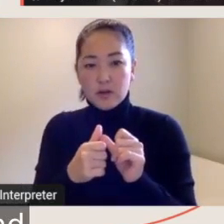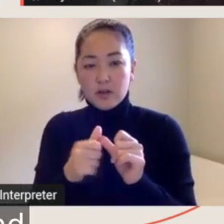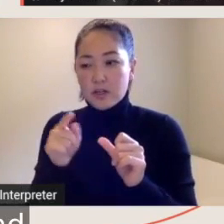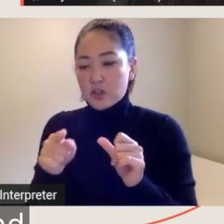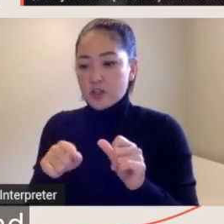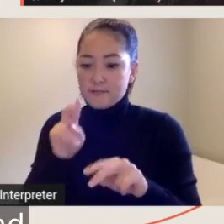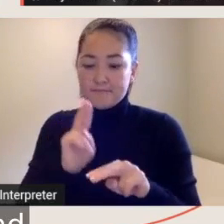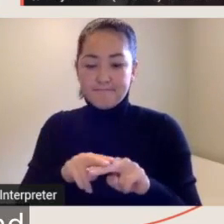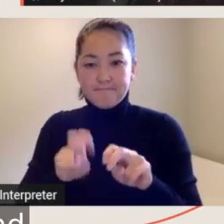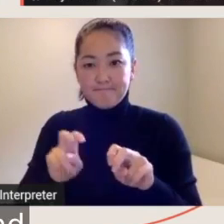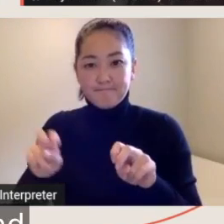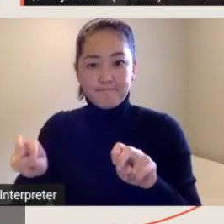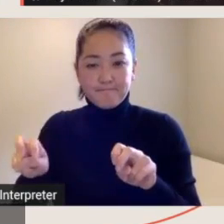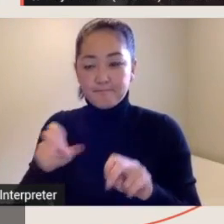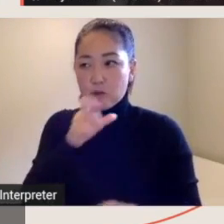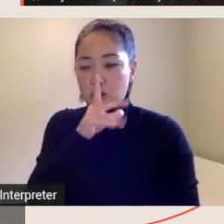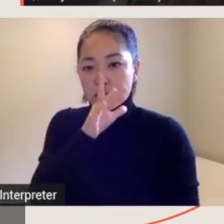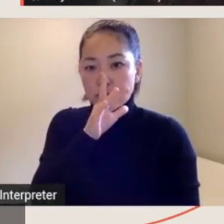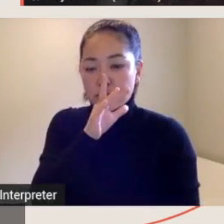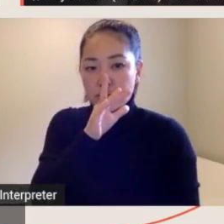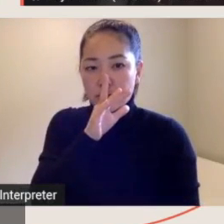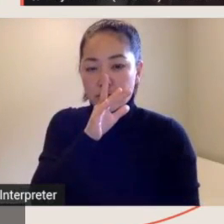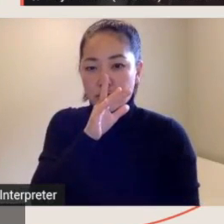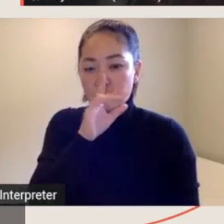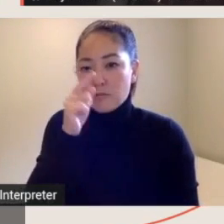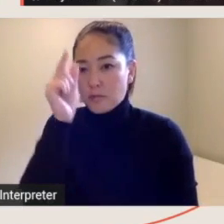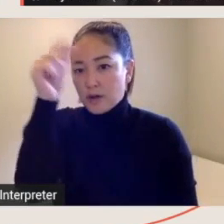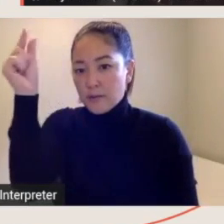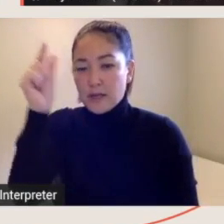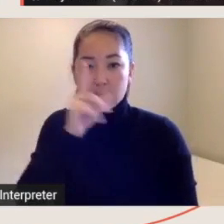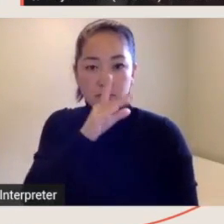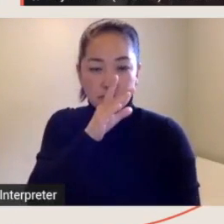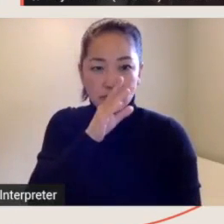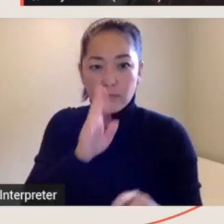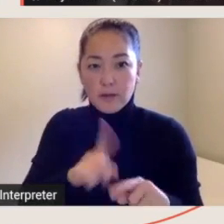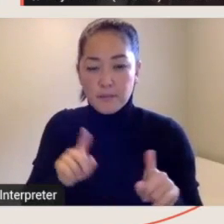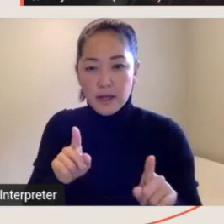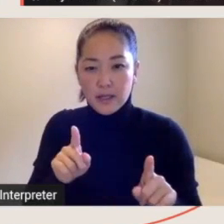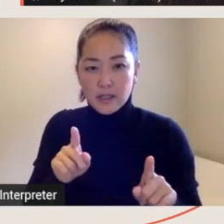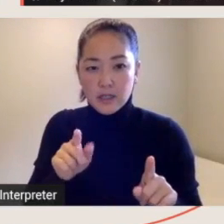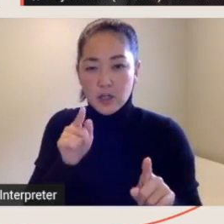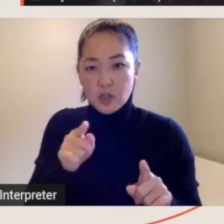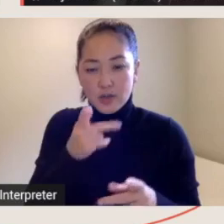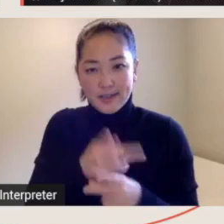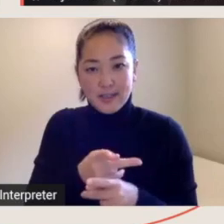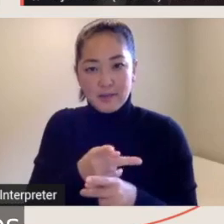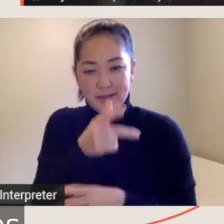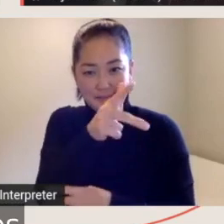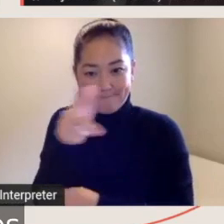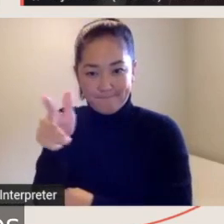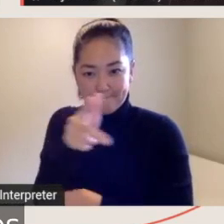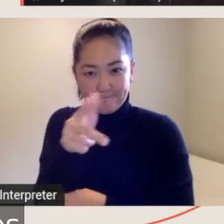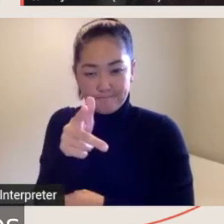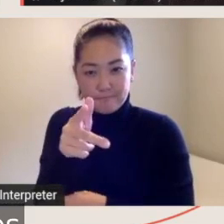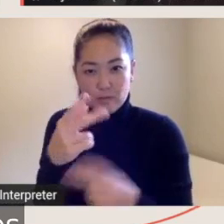some chairs and they're barely speaking. It's mostly the officials that are speaking, but you chose to keep the camera on them. And I